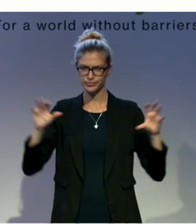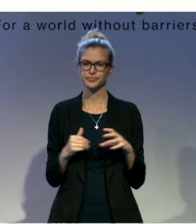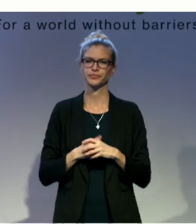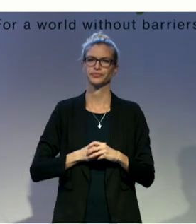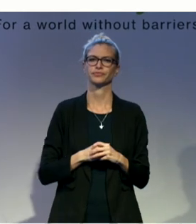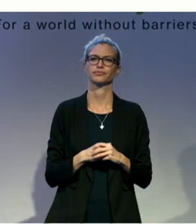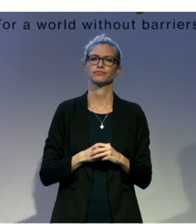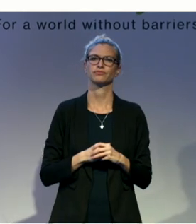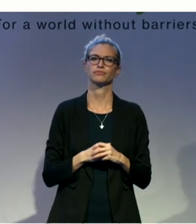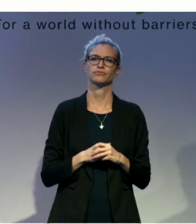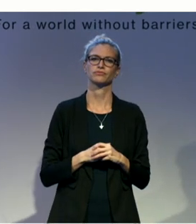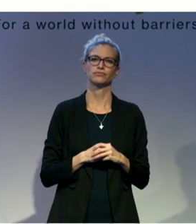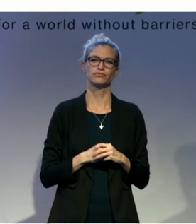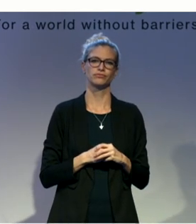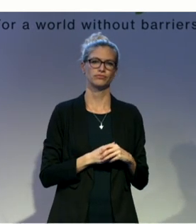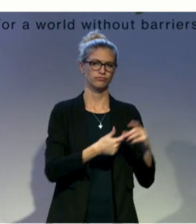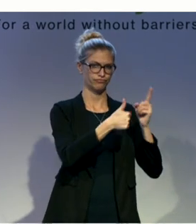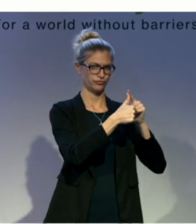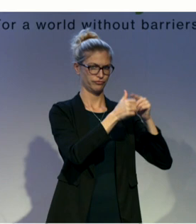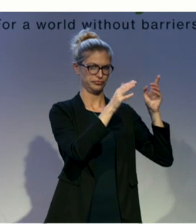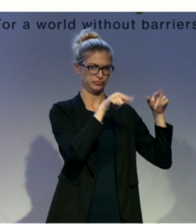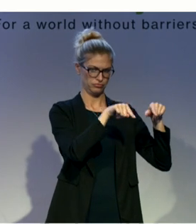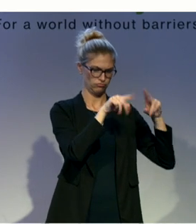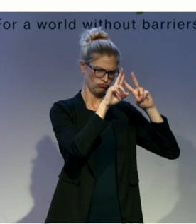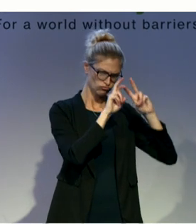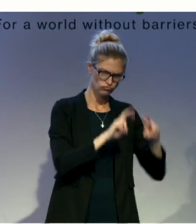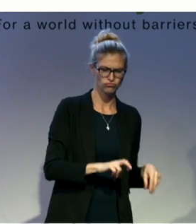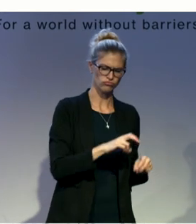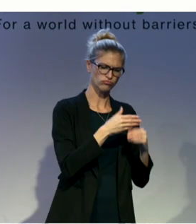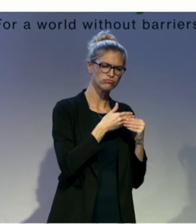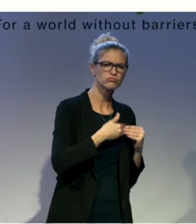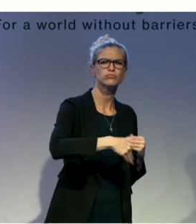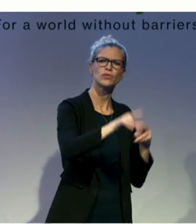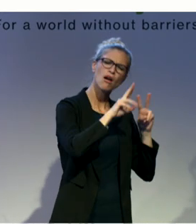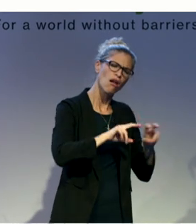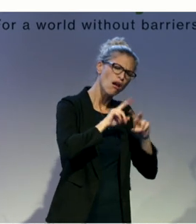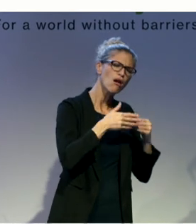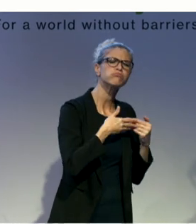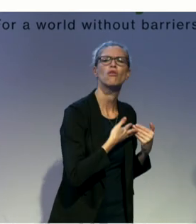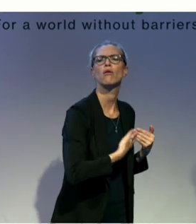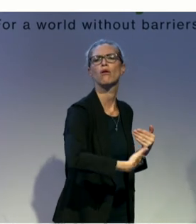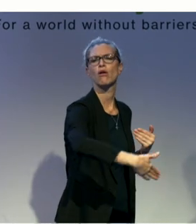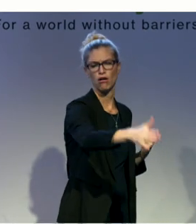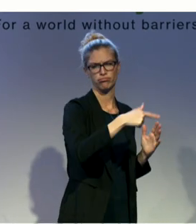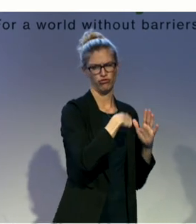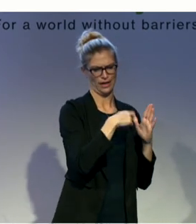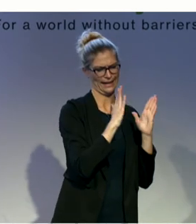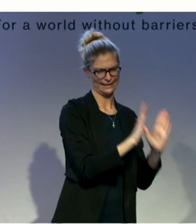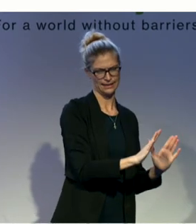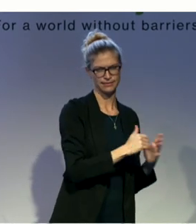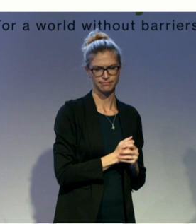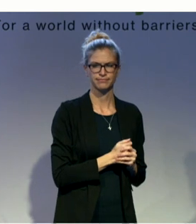sustainability. It is a mix of state resources, project resources,